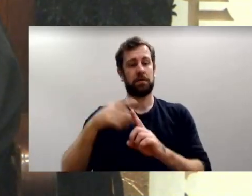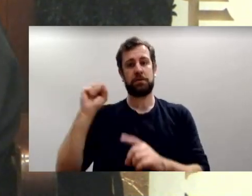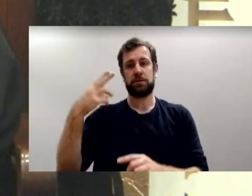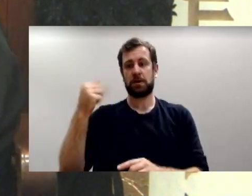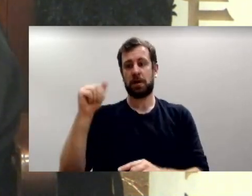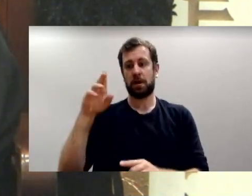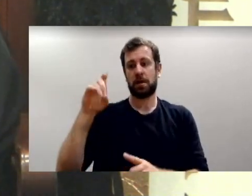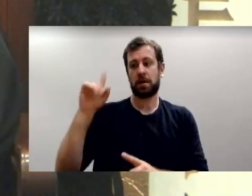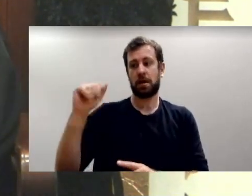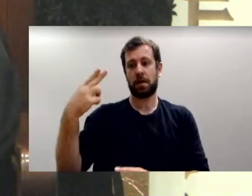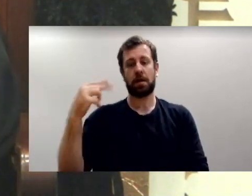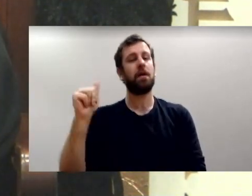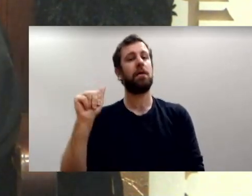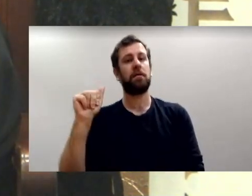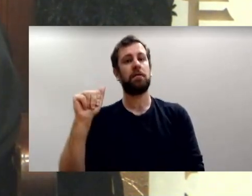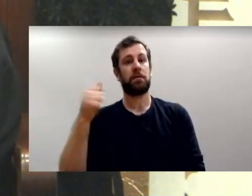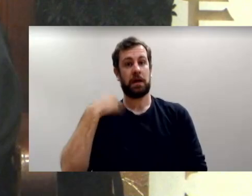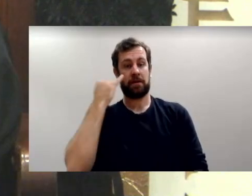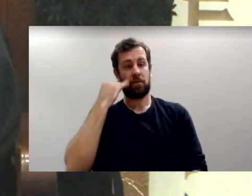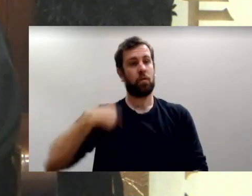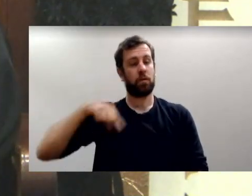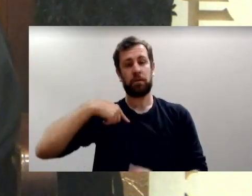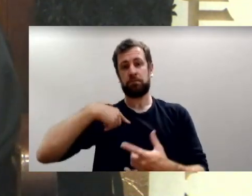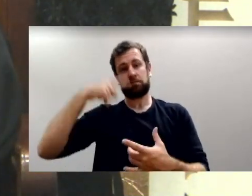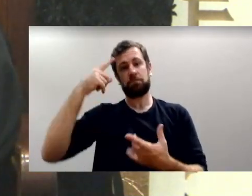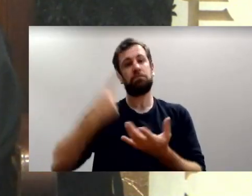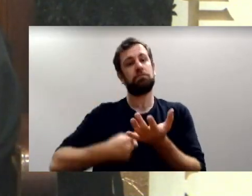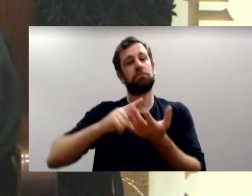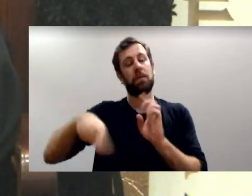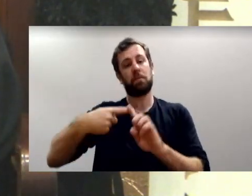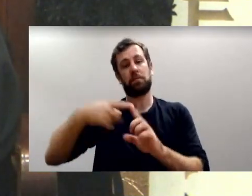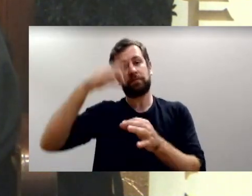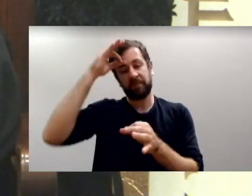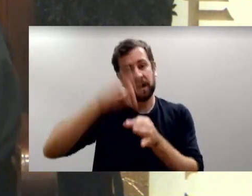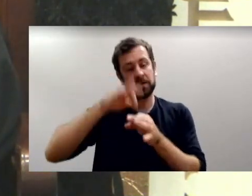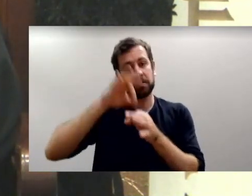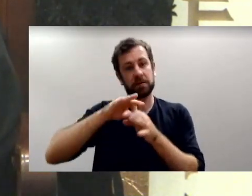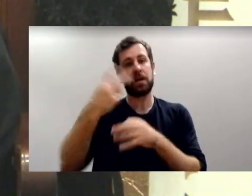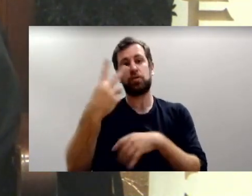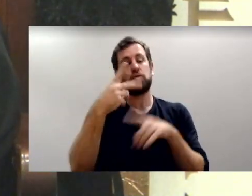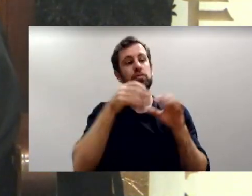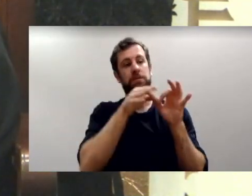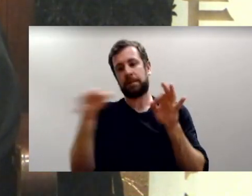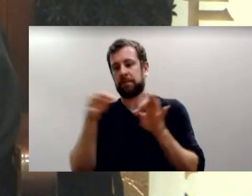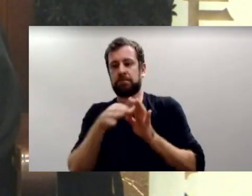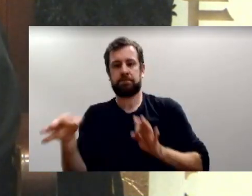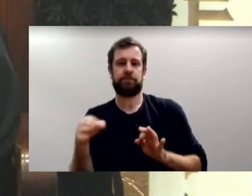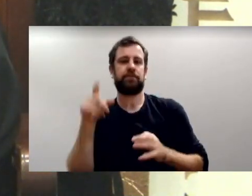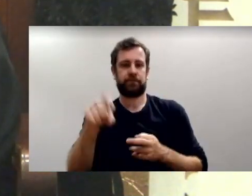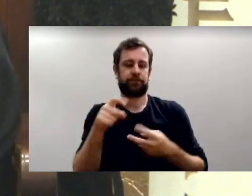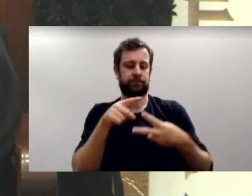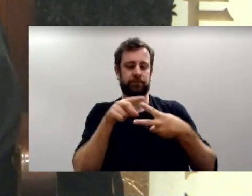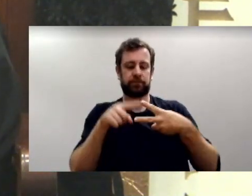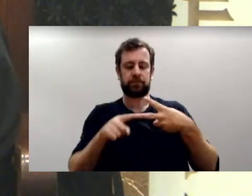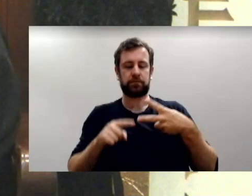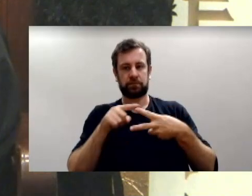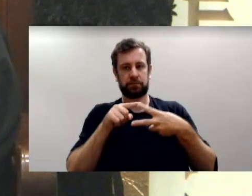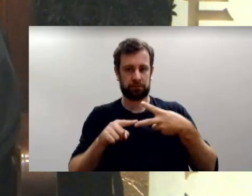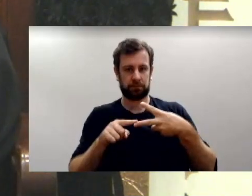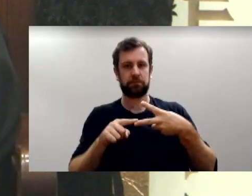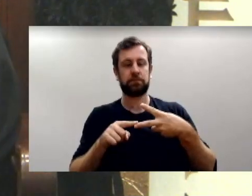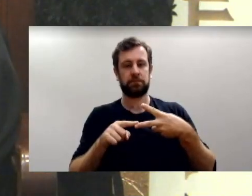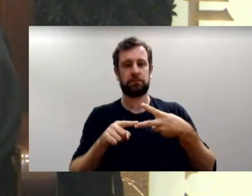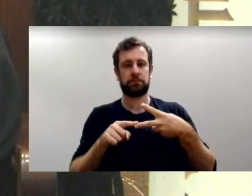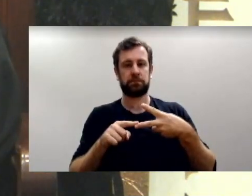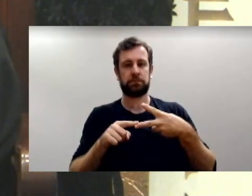the declaration of faith, consists of two statements, La ilaha illallah and Muhammadun